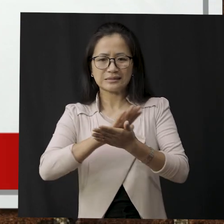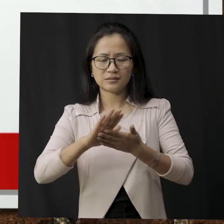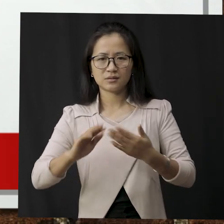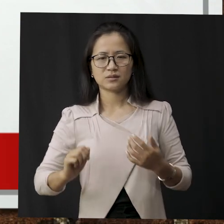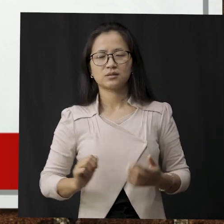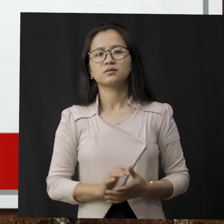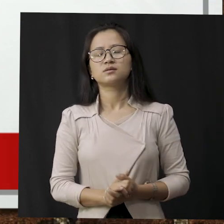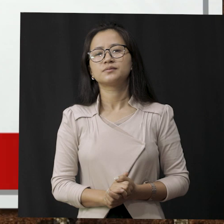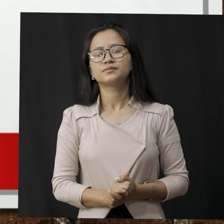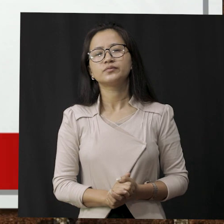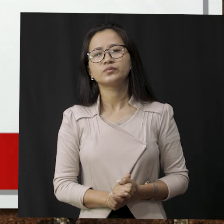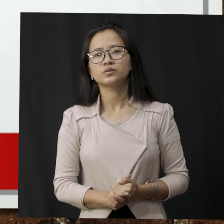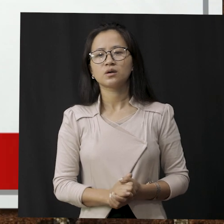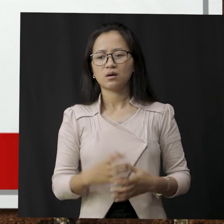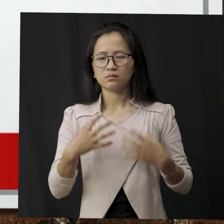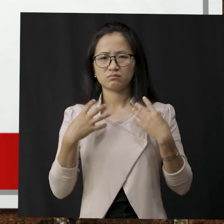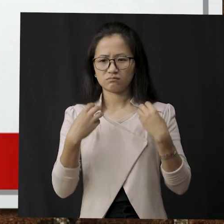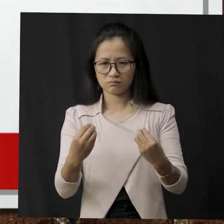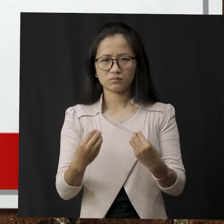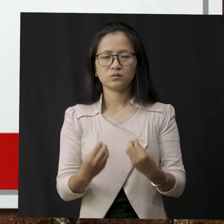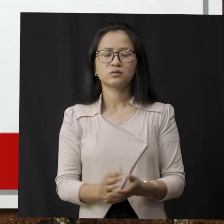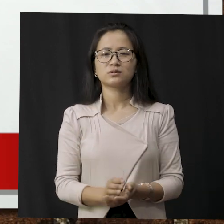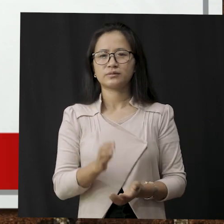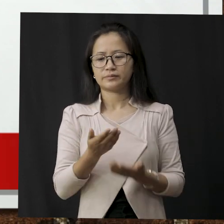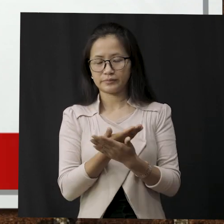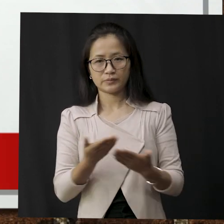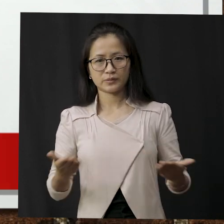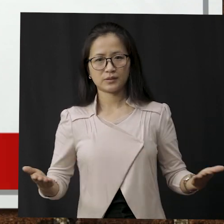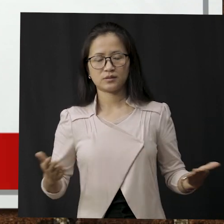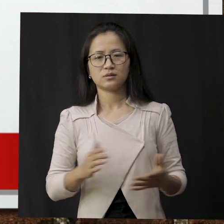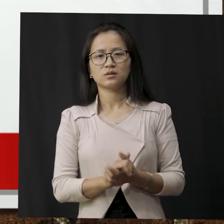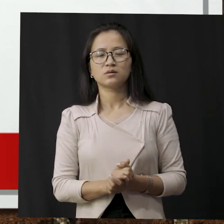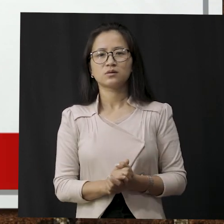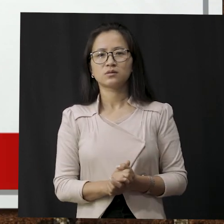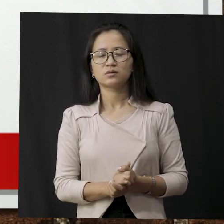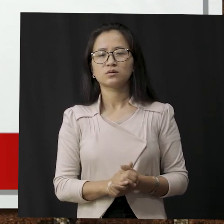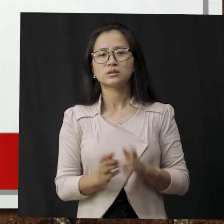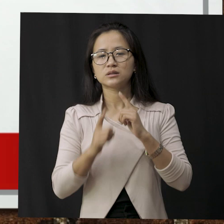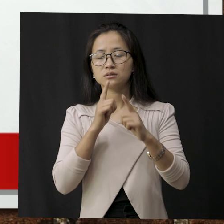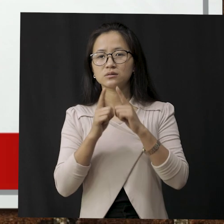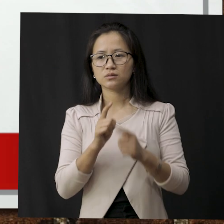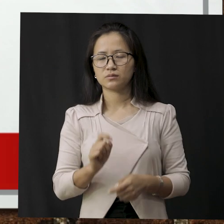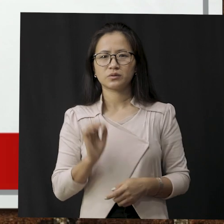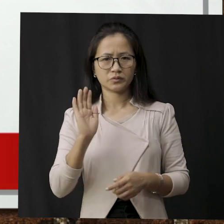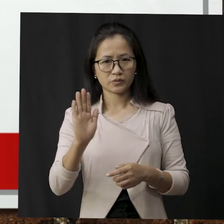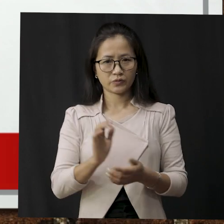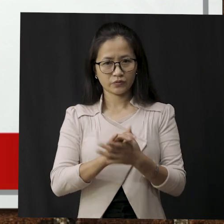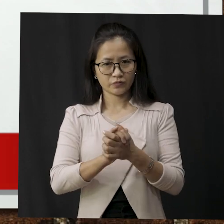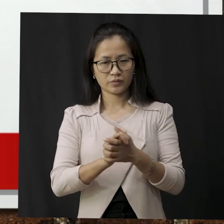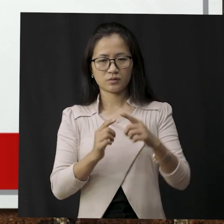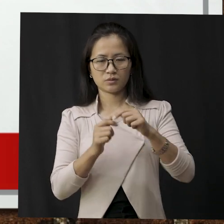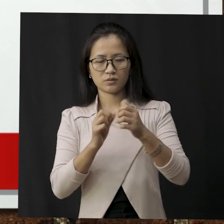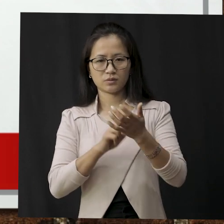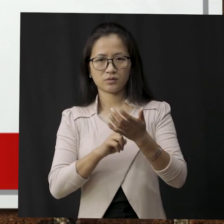done, all the unwanted things, okay? Tane, we are discussing about your friend Tane. Now, after cleaning all